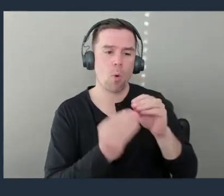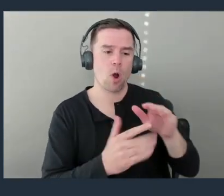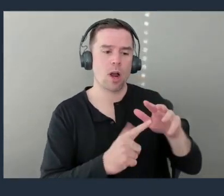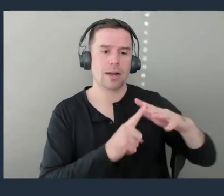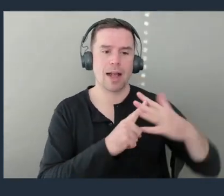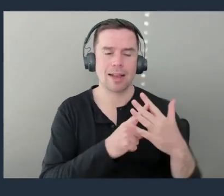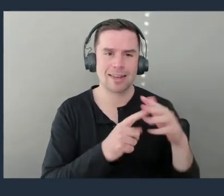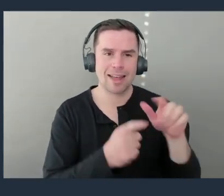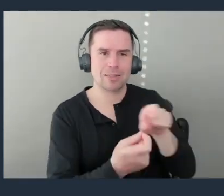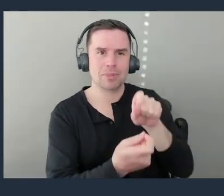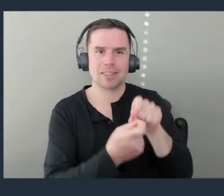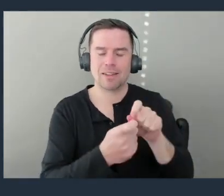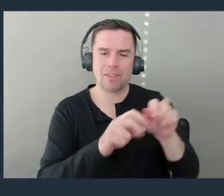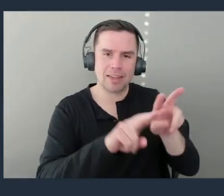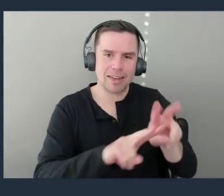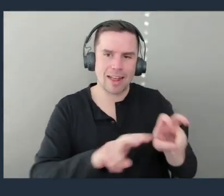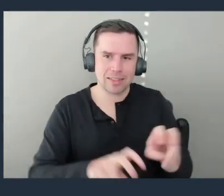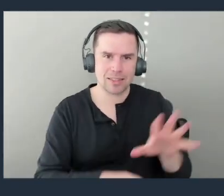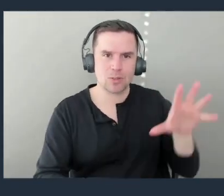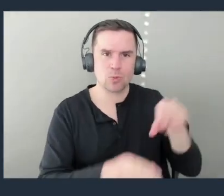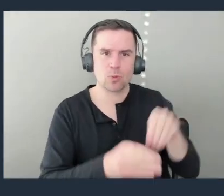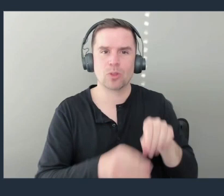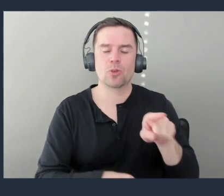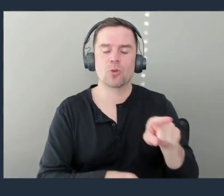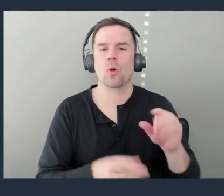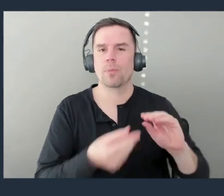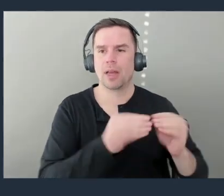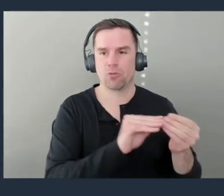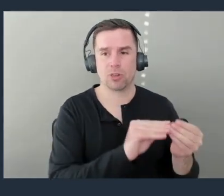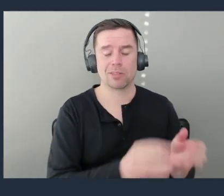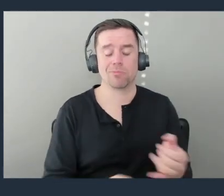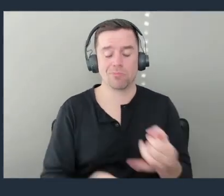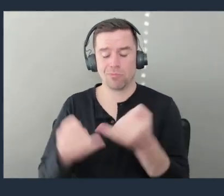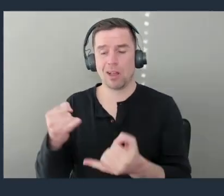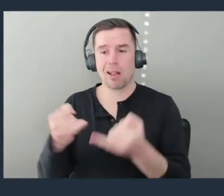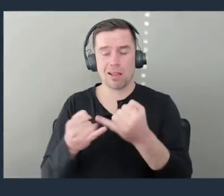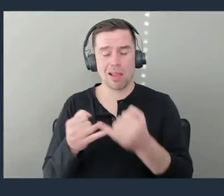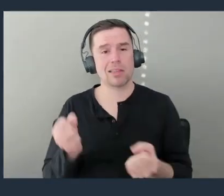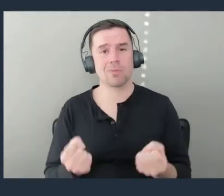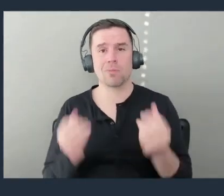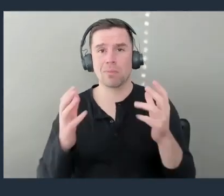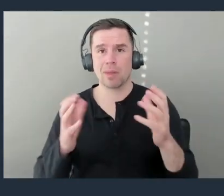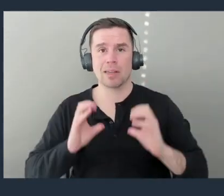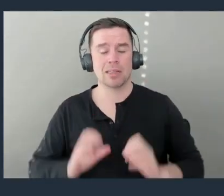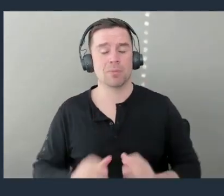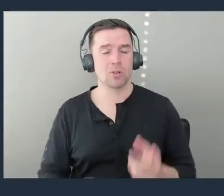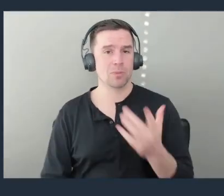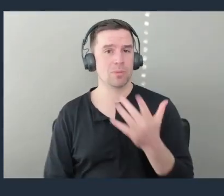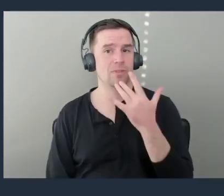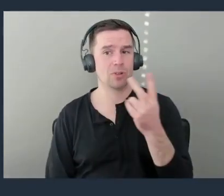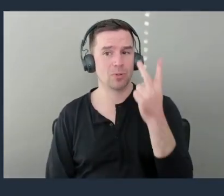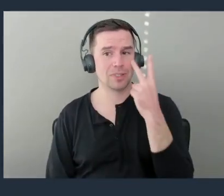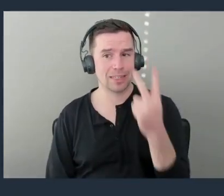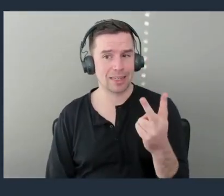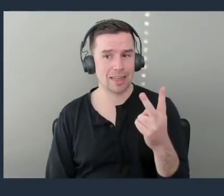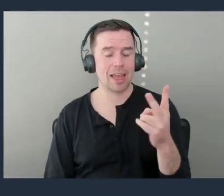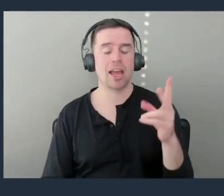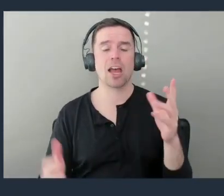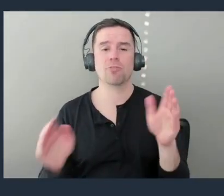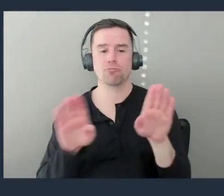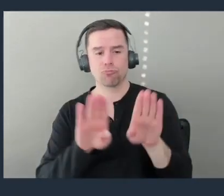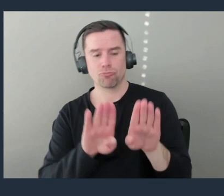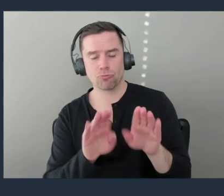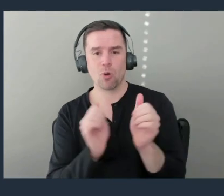metrics. And lastly, many customers prefer to see their storage lens metrics alongside monitoring metrics across